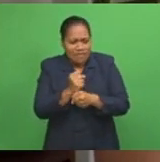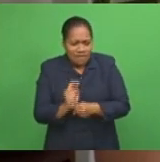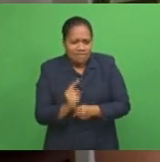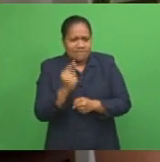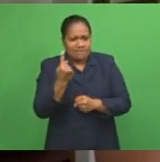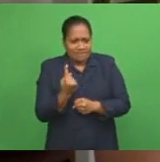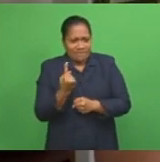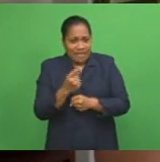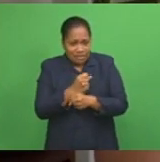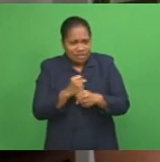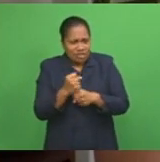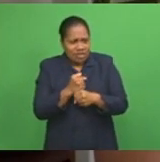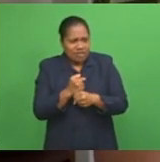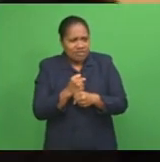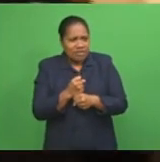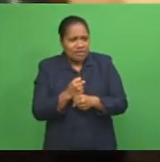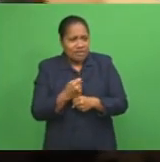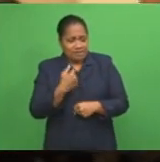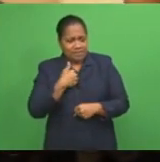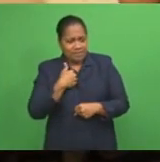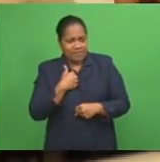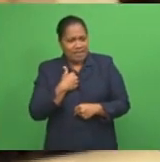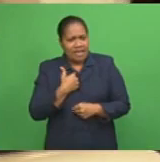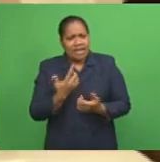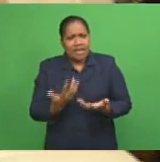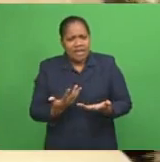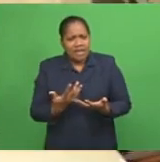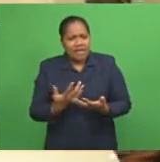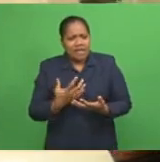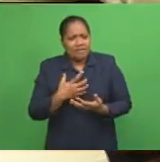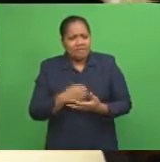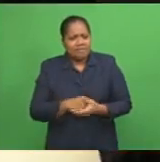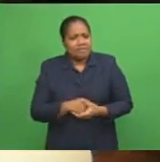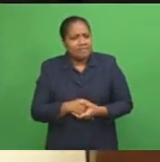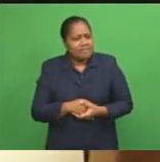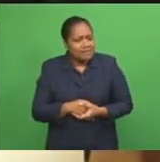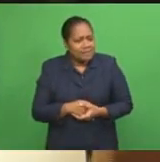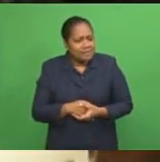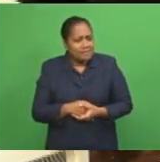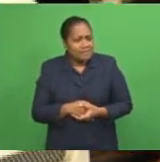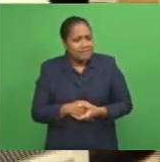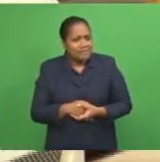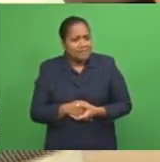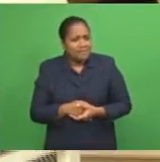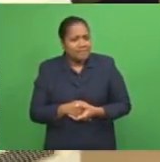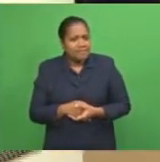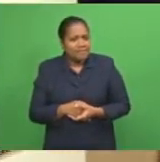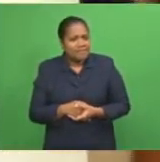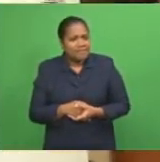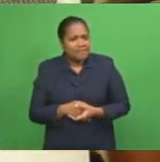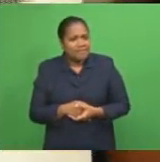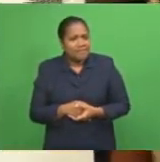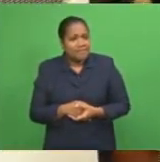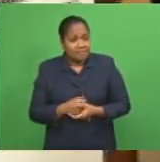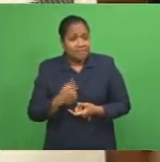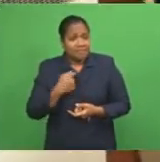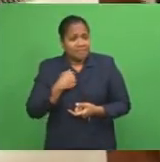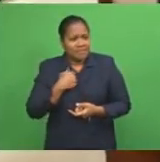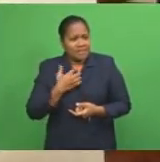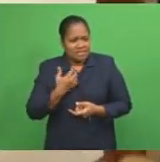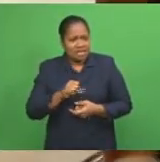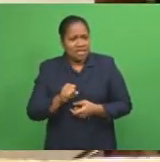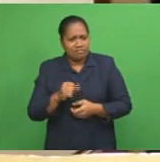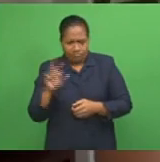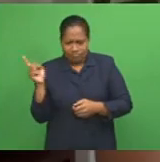morning. With the mobile service station, I'm based there most of the time. So I'm still on my way to